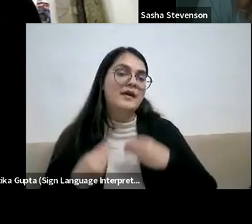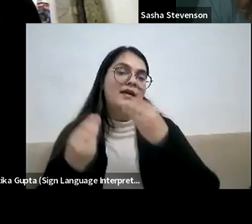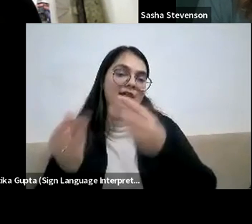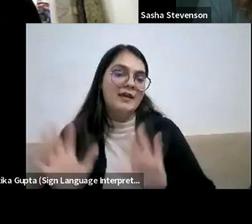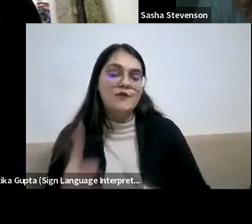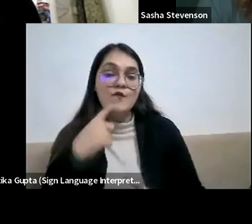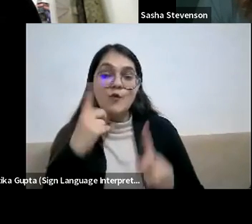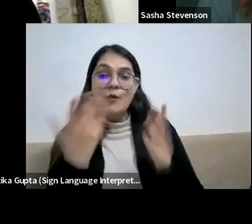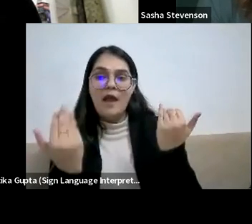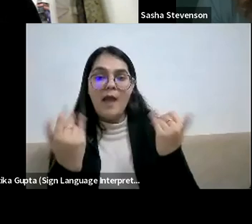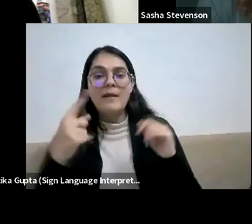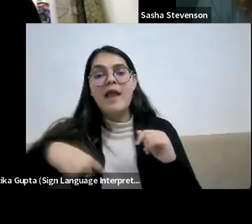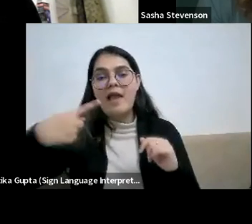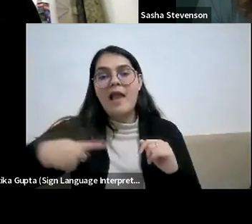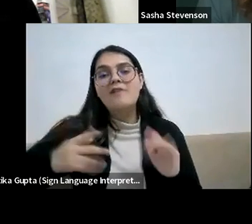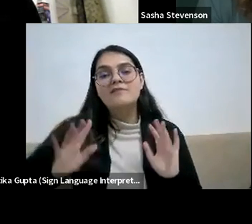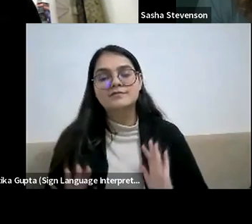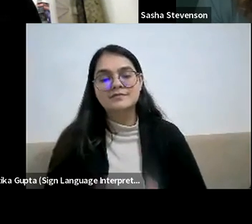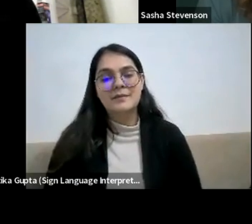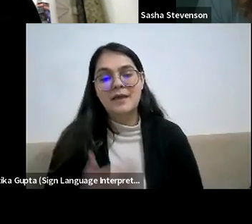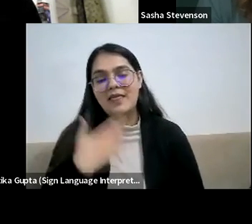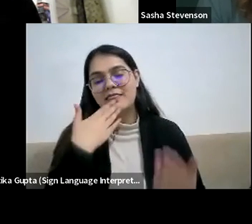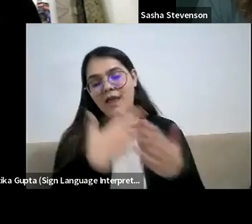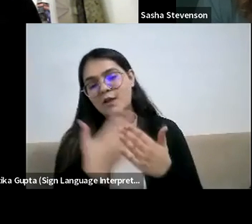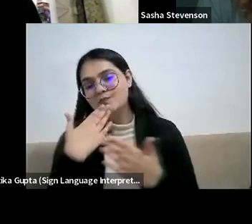are able to do this day in and day out. So thanks very